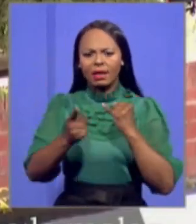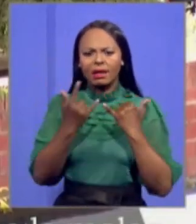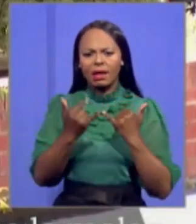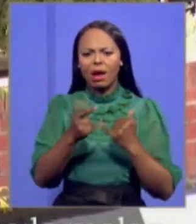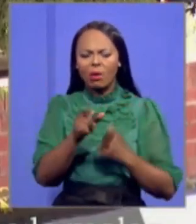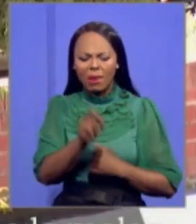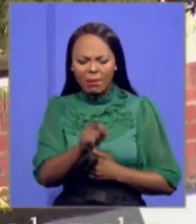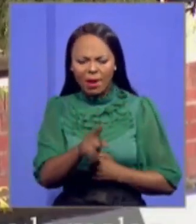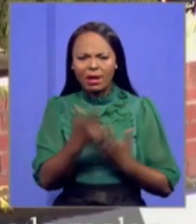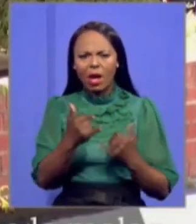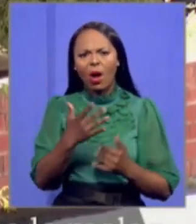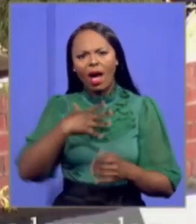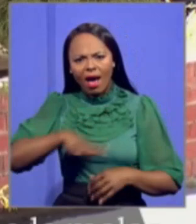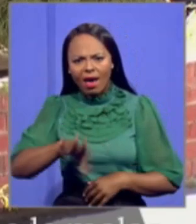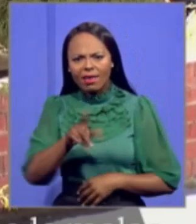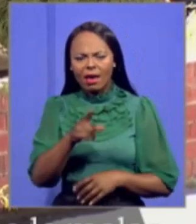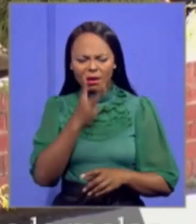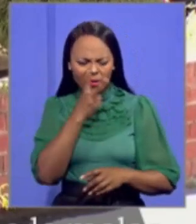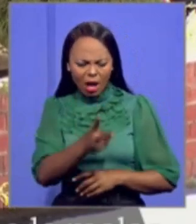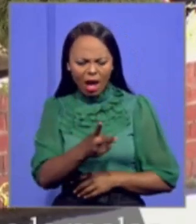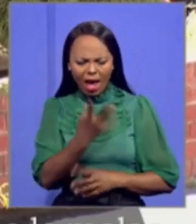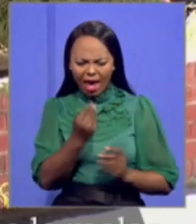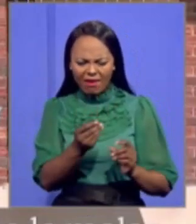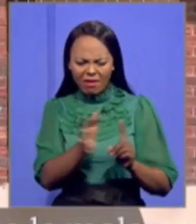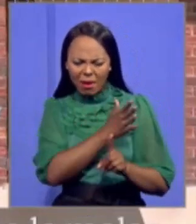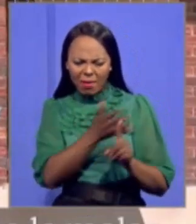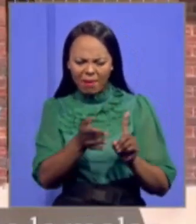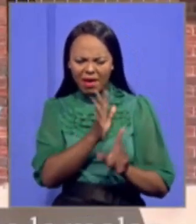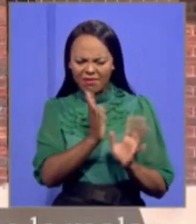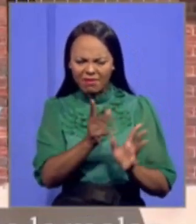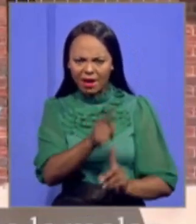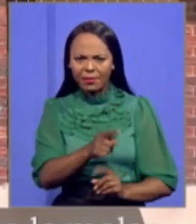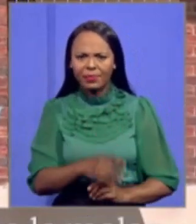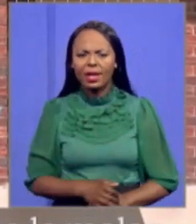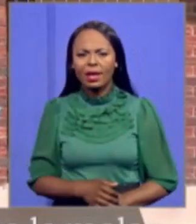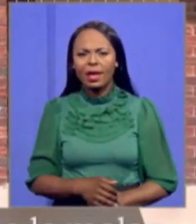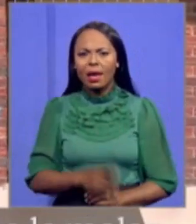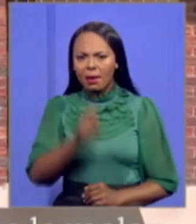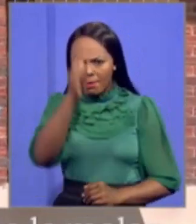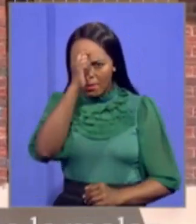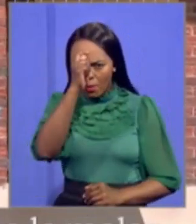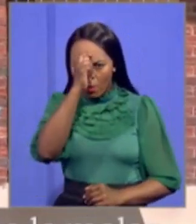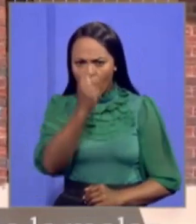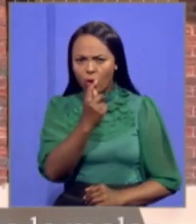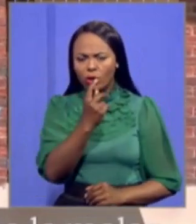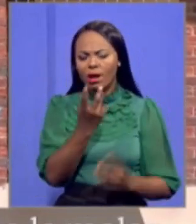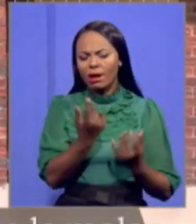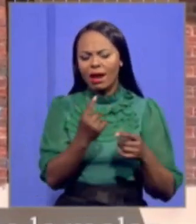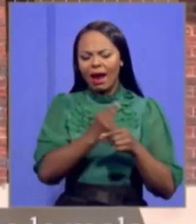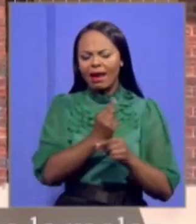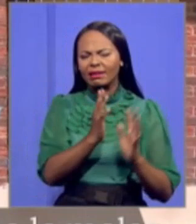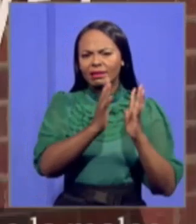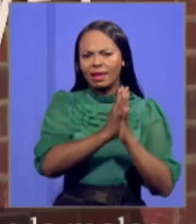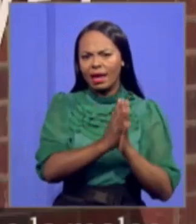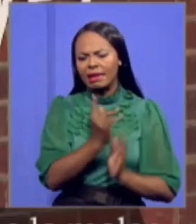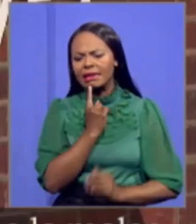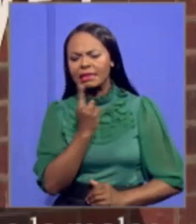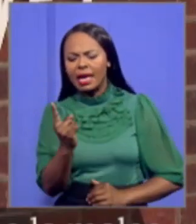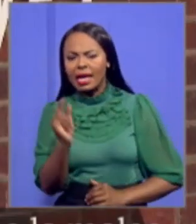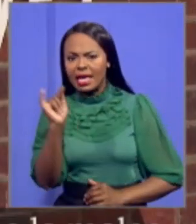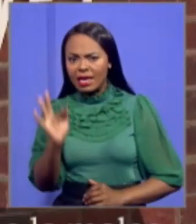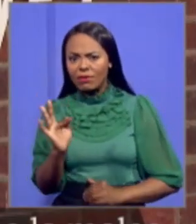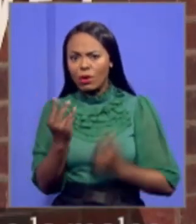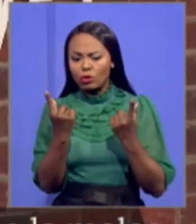gobetseng ya mongwe wa batswa setlhabelo. Go ya ka dipego tsa barutwana, basimane ba mophato wa 10 ba ne ba bolela gore fa ba